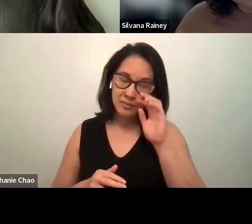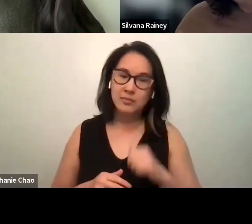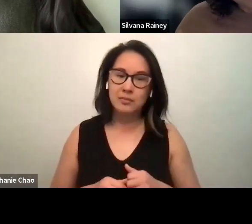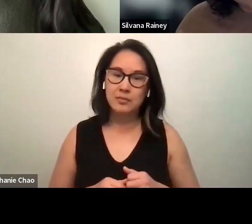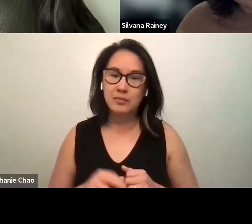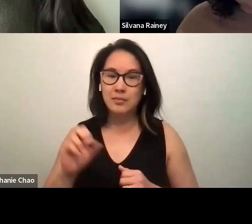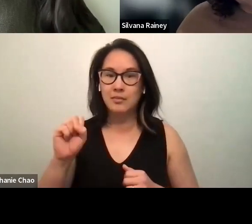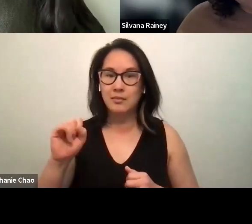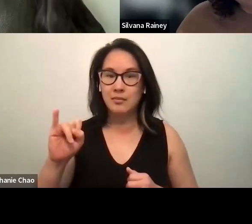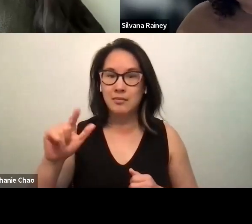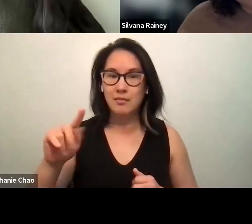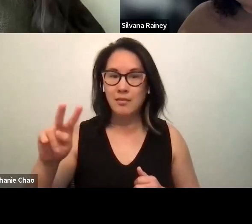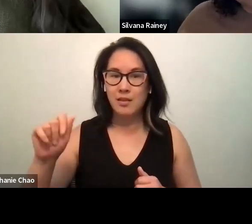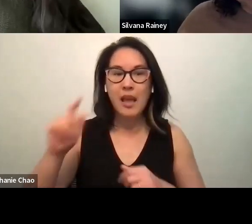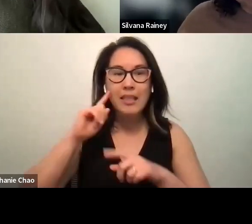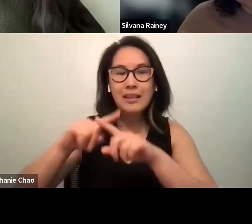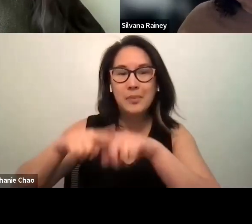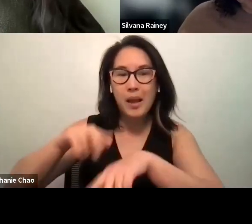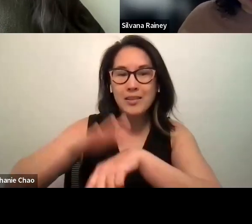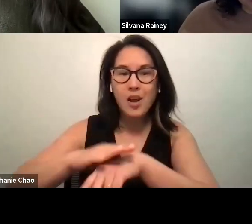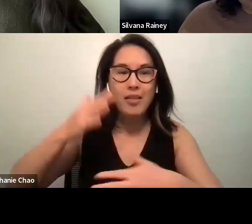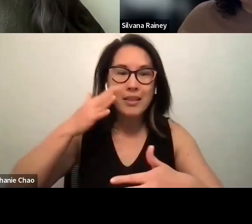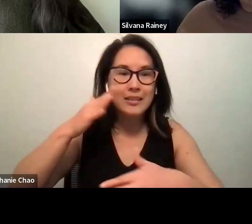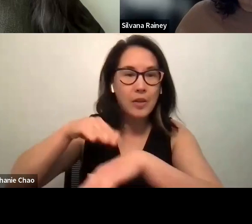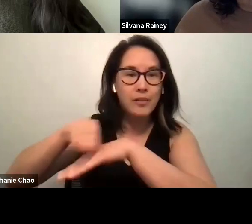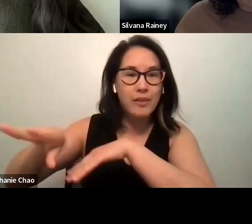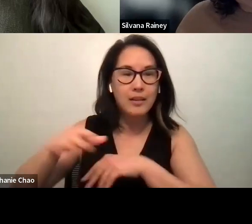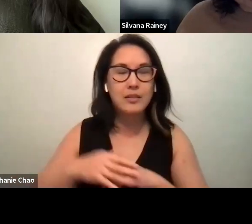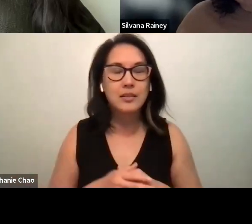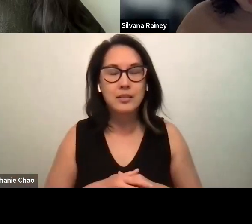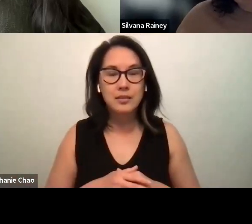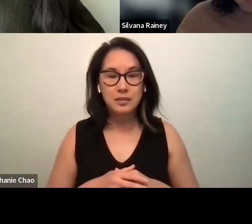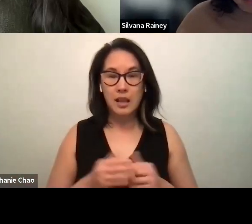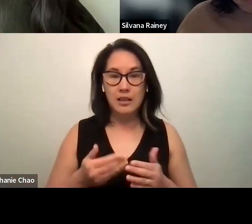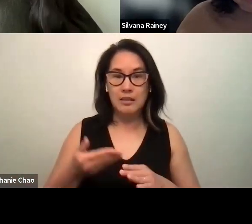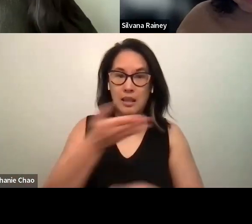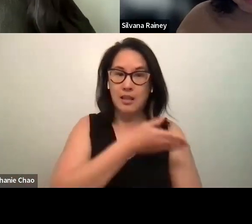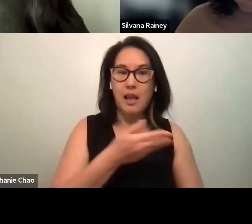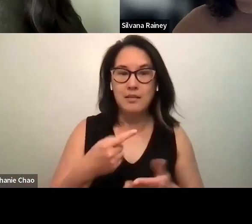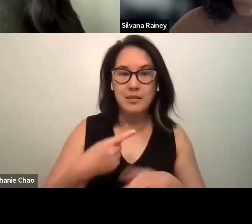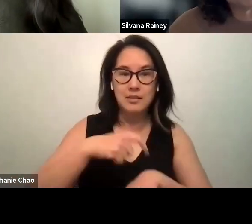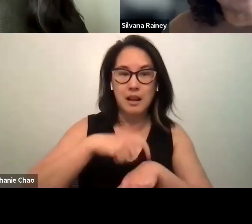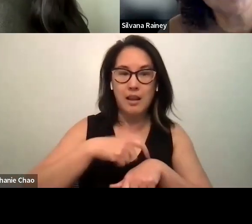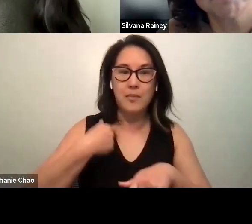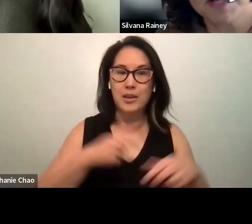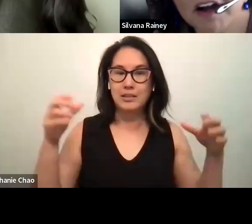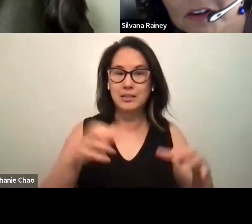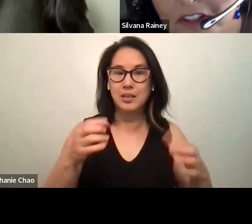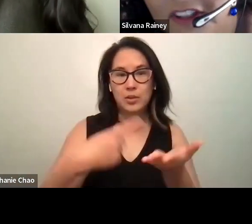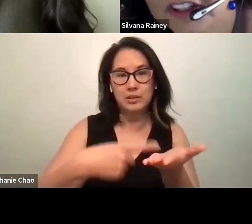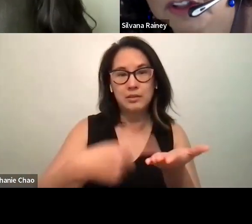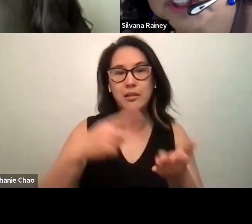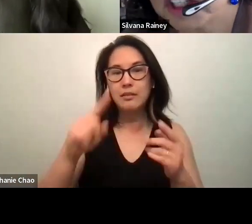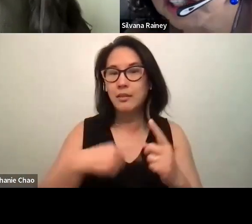I think it depends on the sound effect. I think at the previous gathering we had talking about this, we discussed